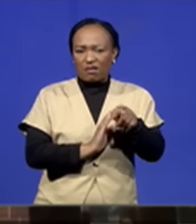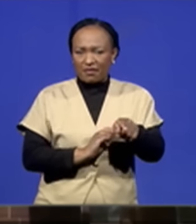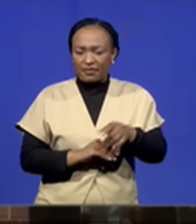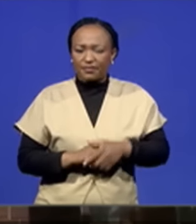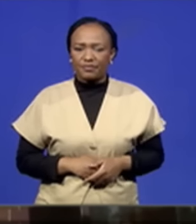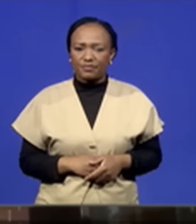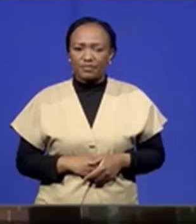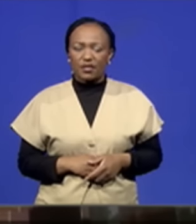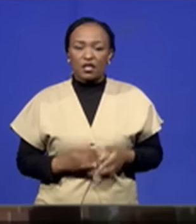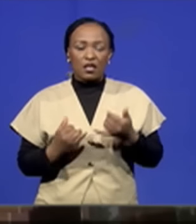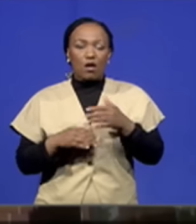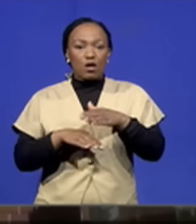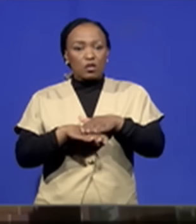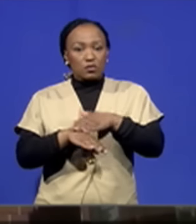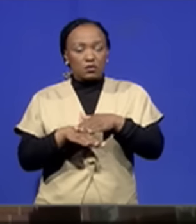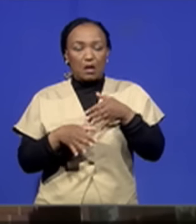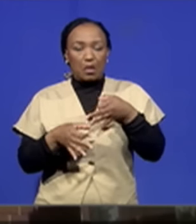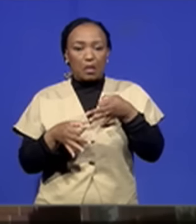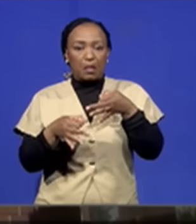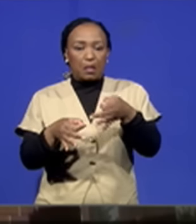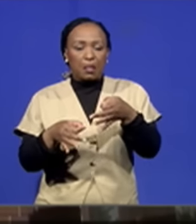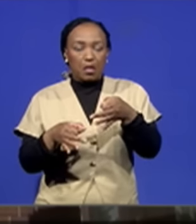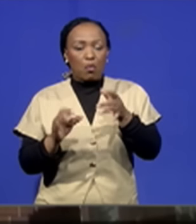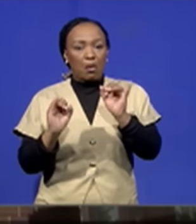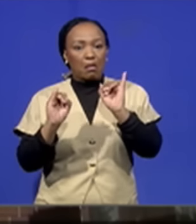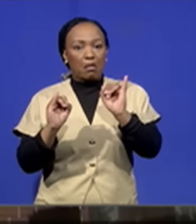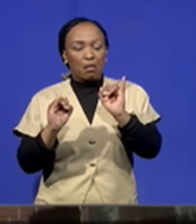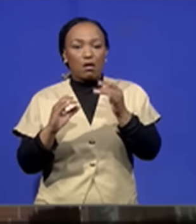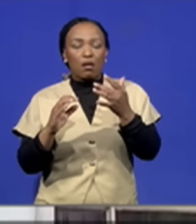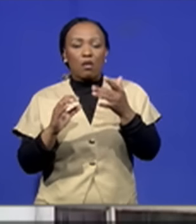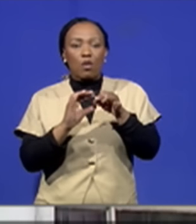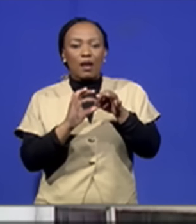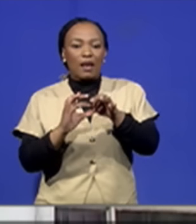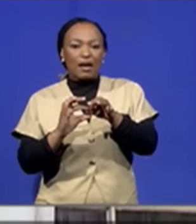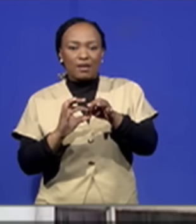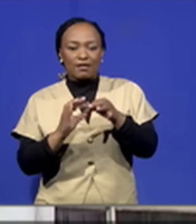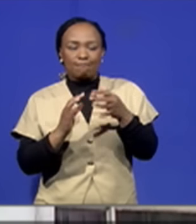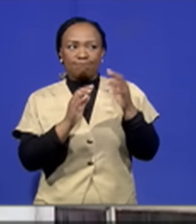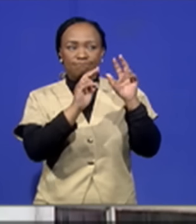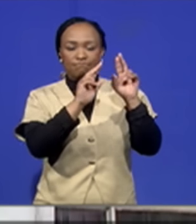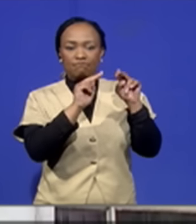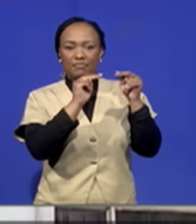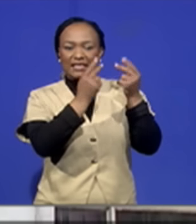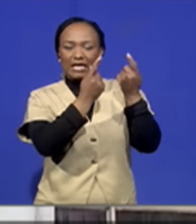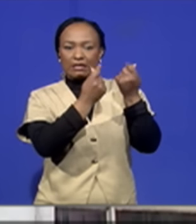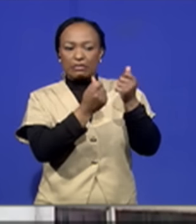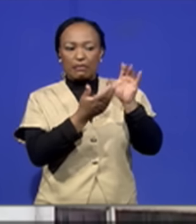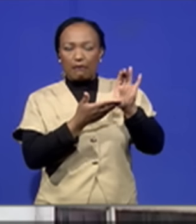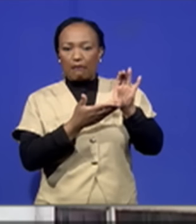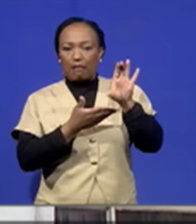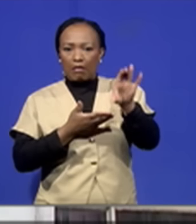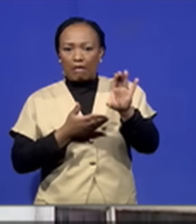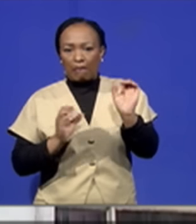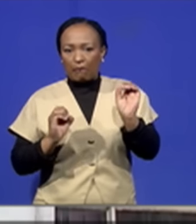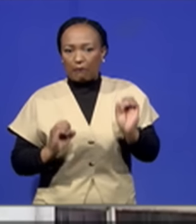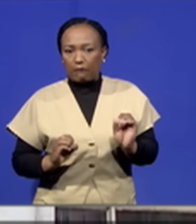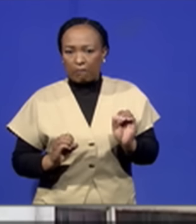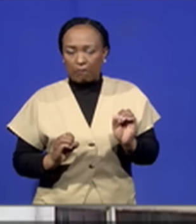tsa dituelo ke ditlamorago tsa mathata a masisi a matlole a amanang le tiego ya go amogela kabelo ya yone e